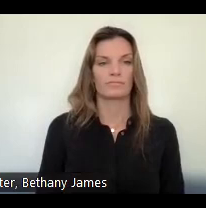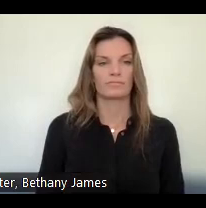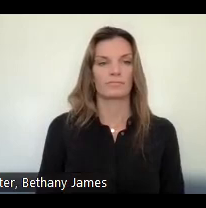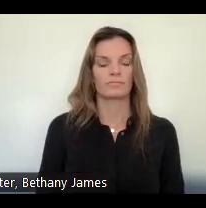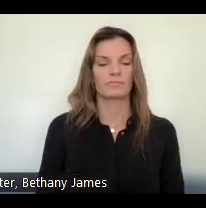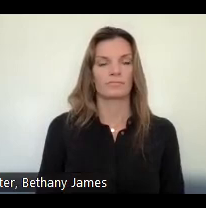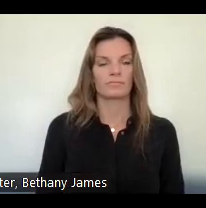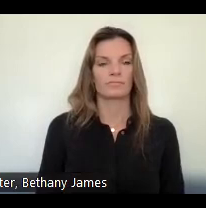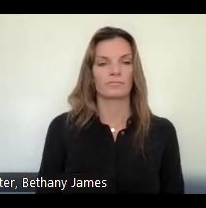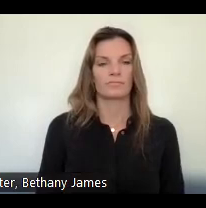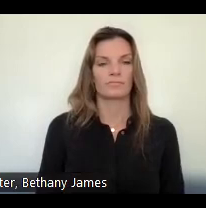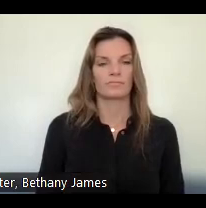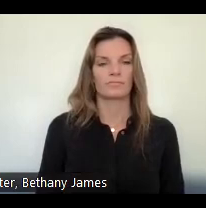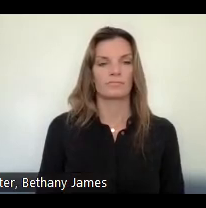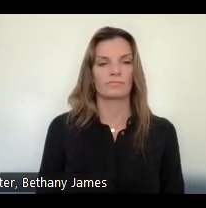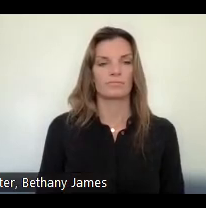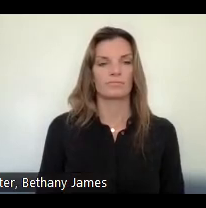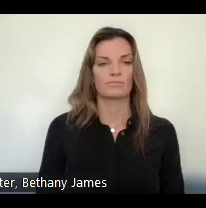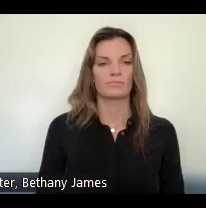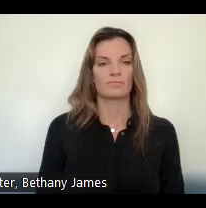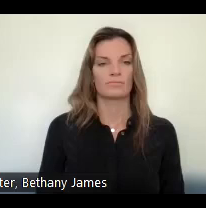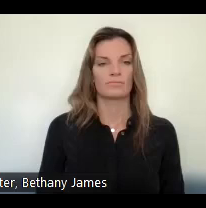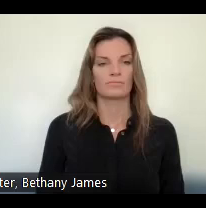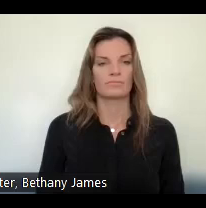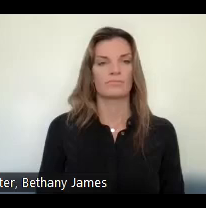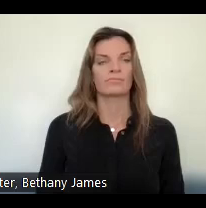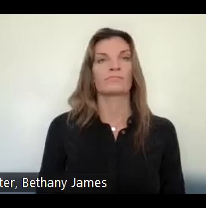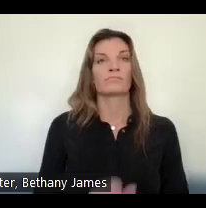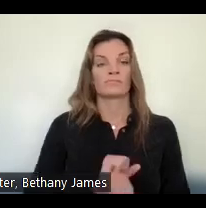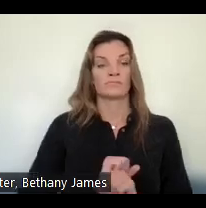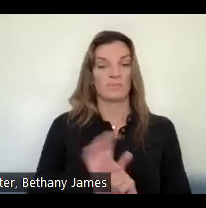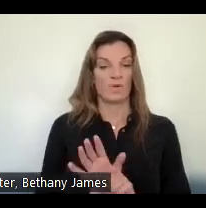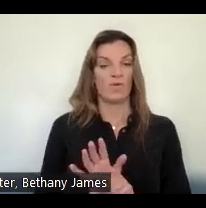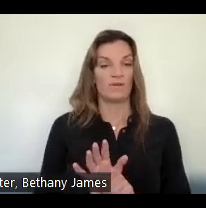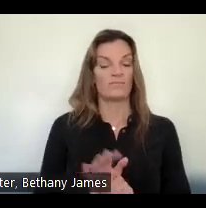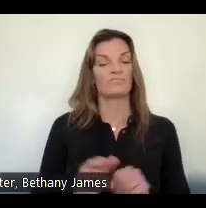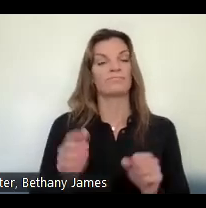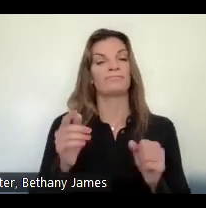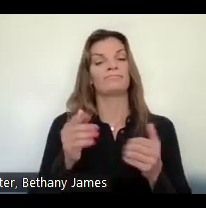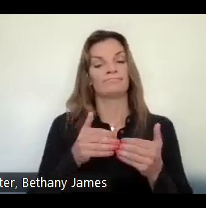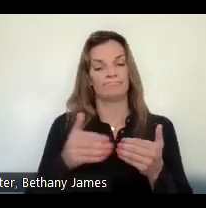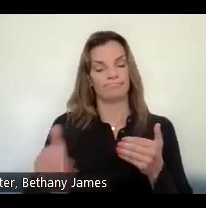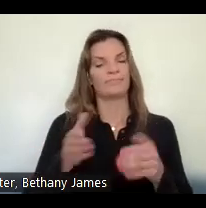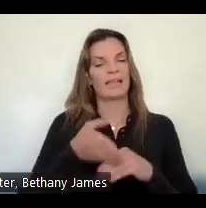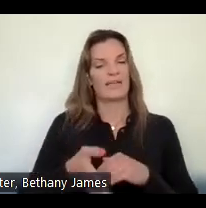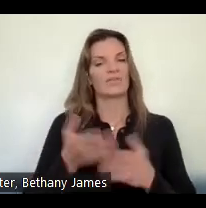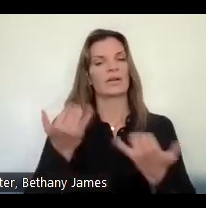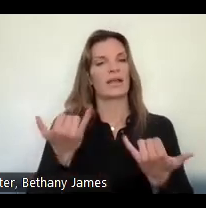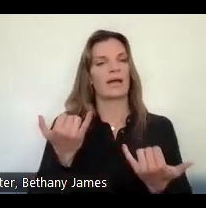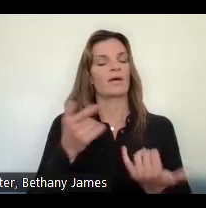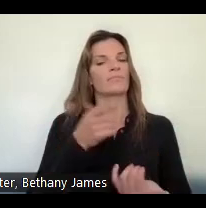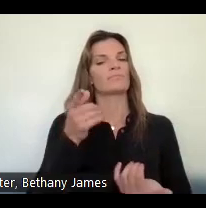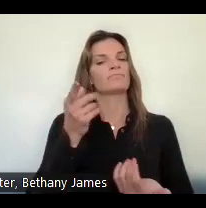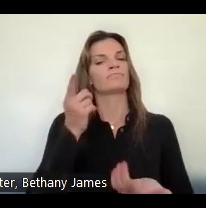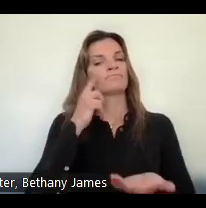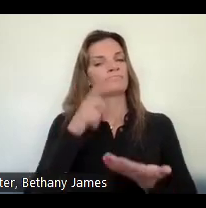All right, so following the effects of COVID, employers have become increasingly interested in finding ways to keep their valuable